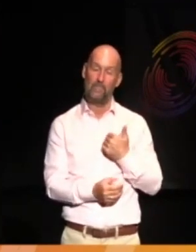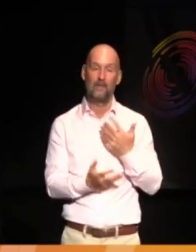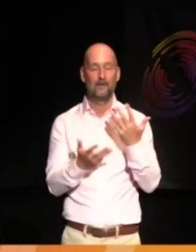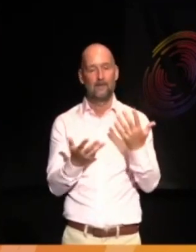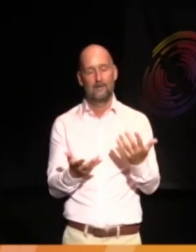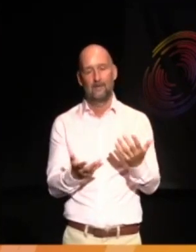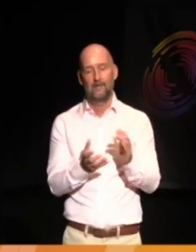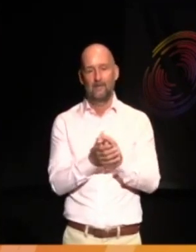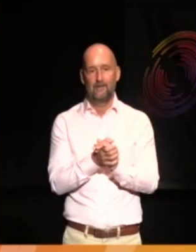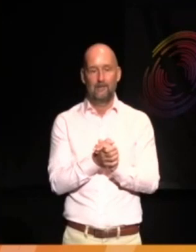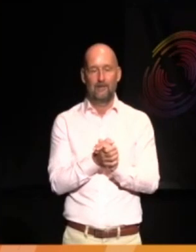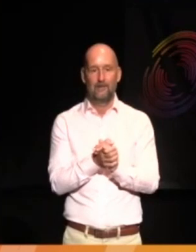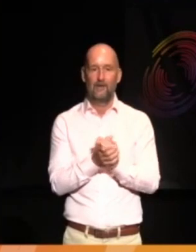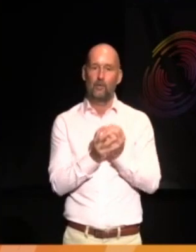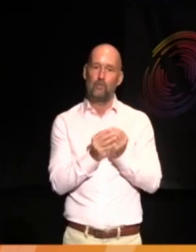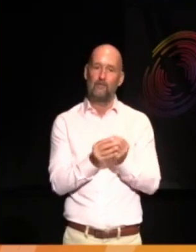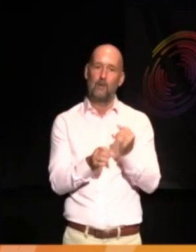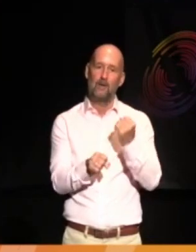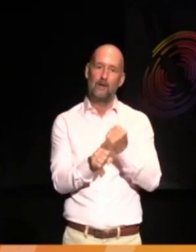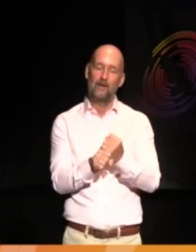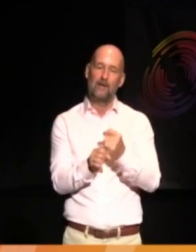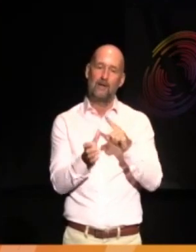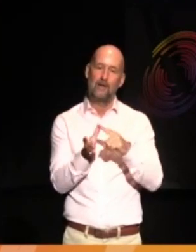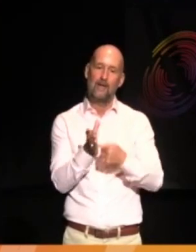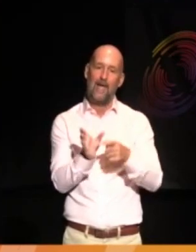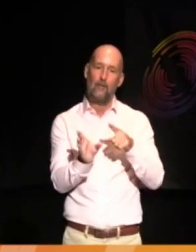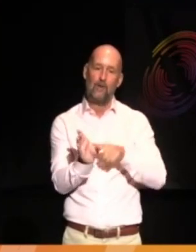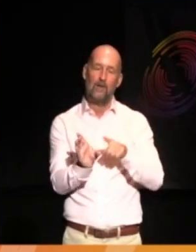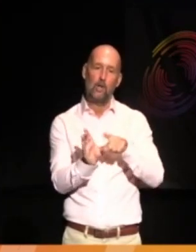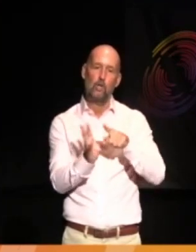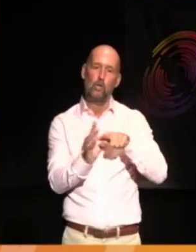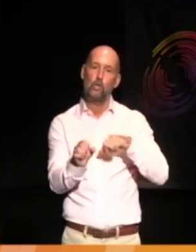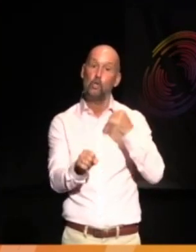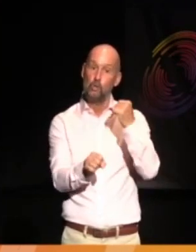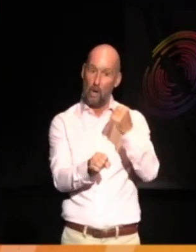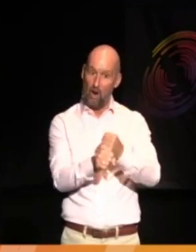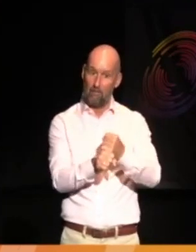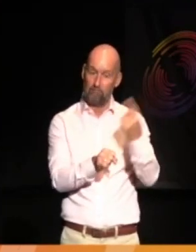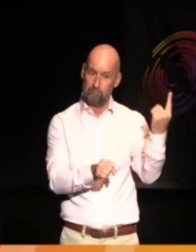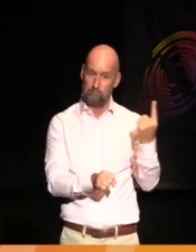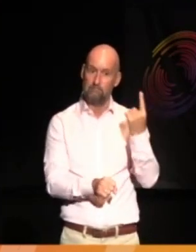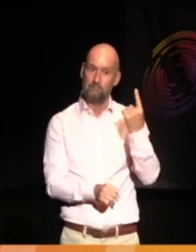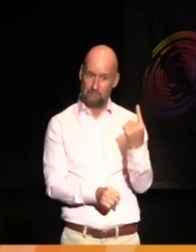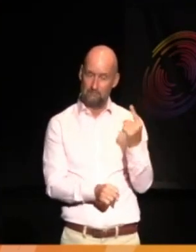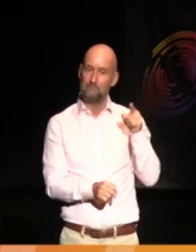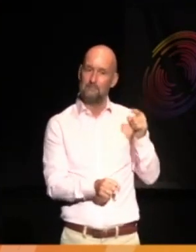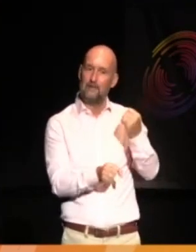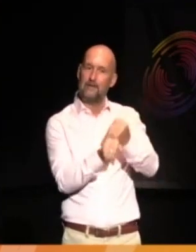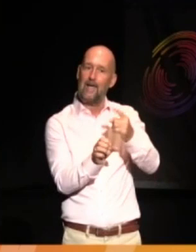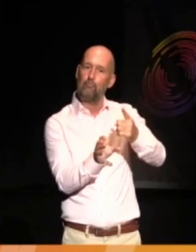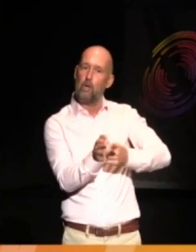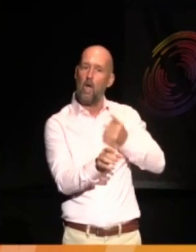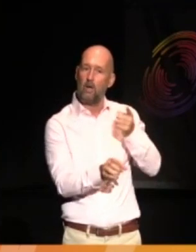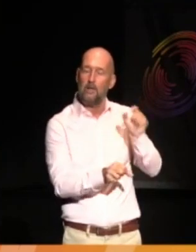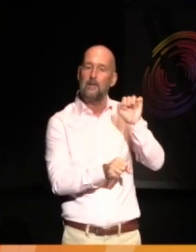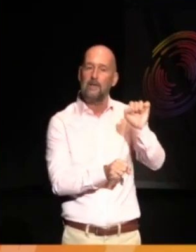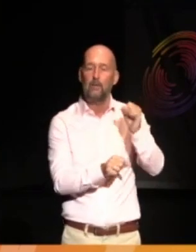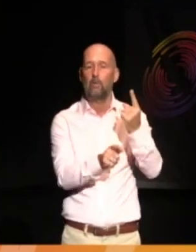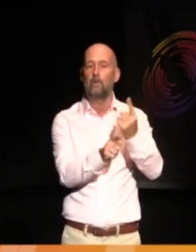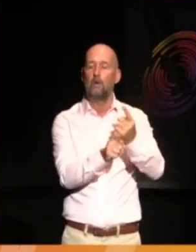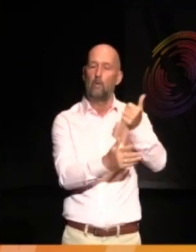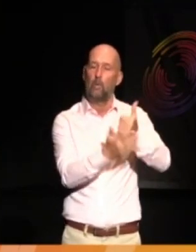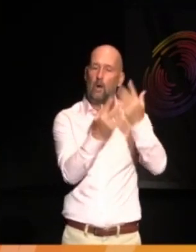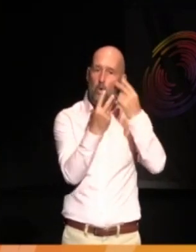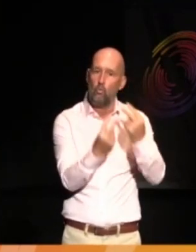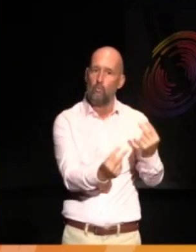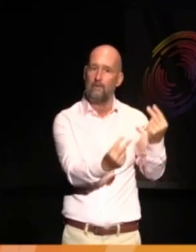very, very grateful that Gary Younge has come to join us to kind of start the day with a reflection